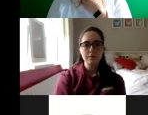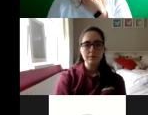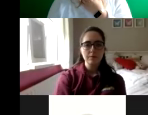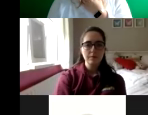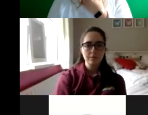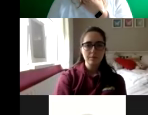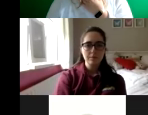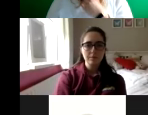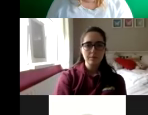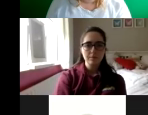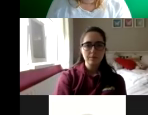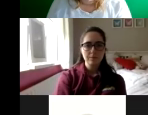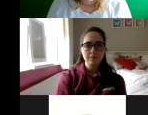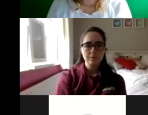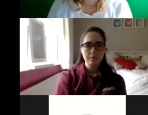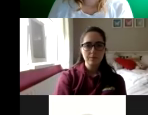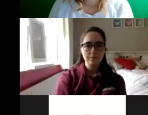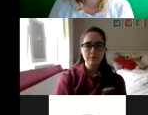So, okay.